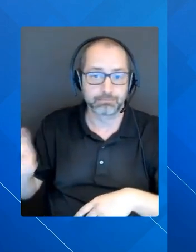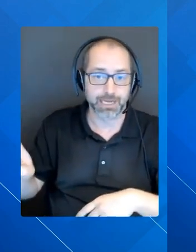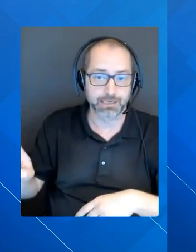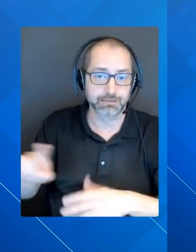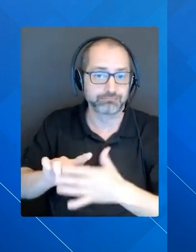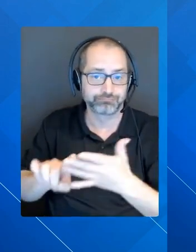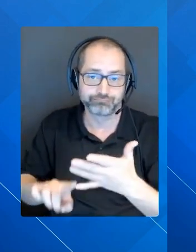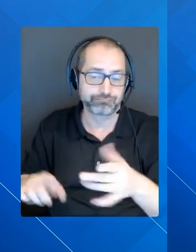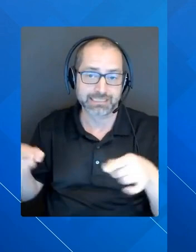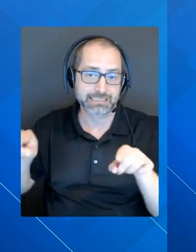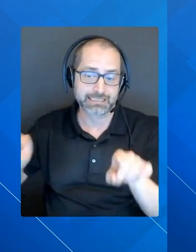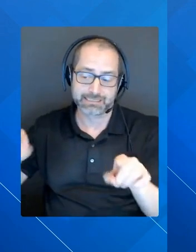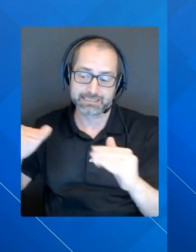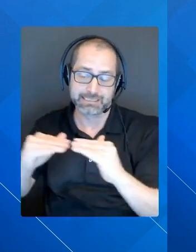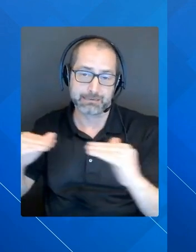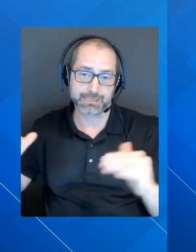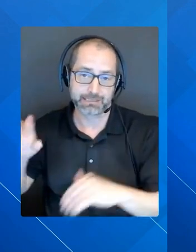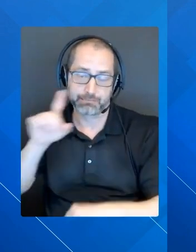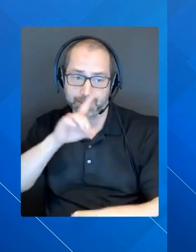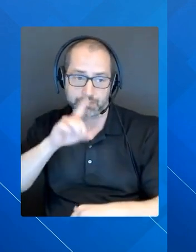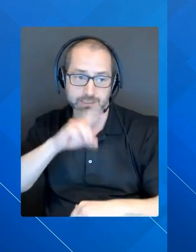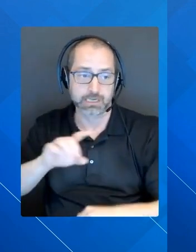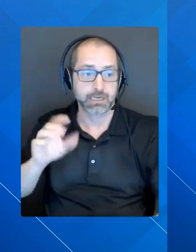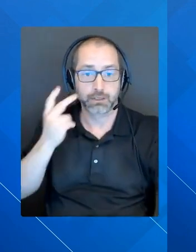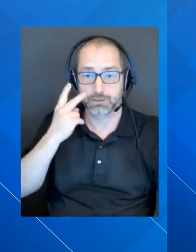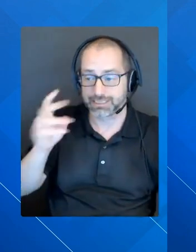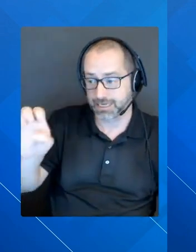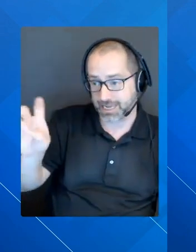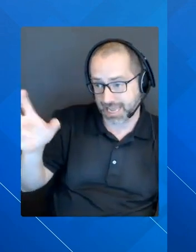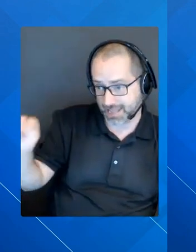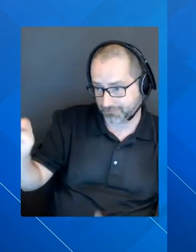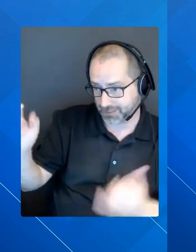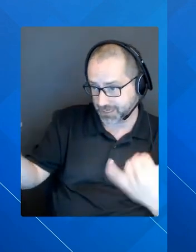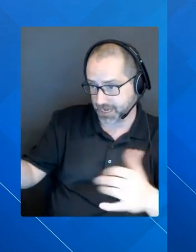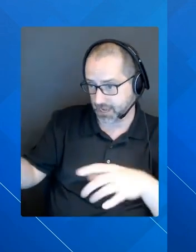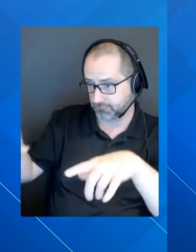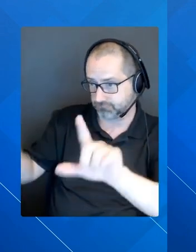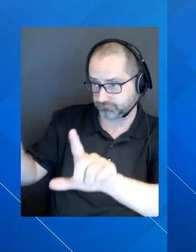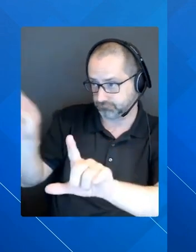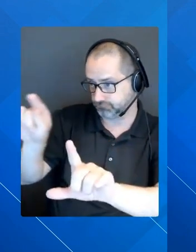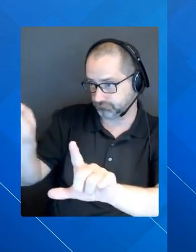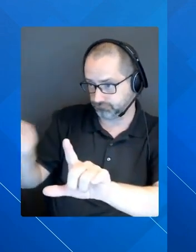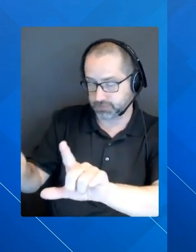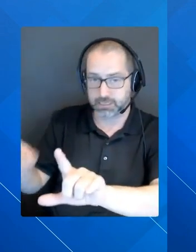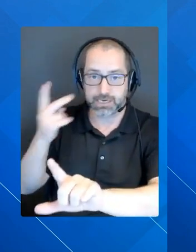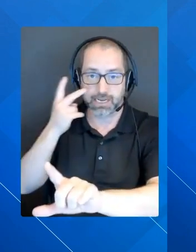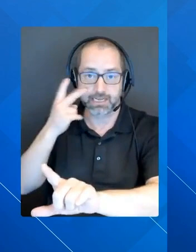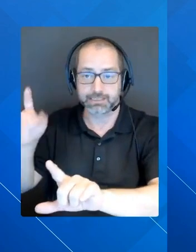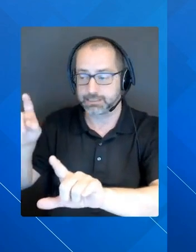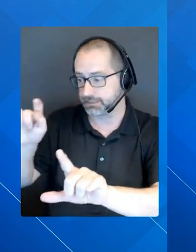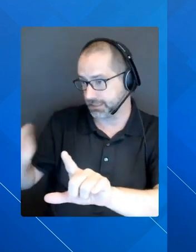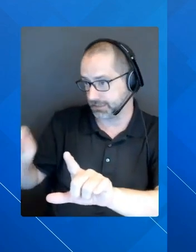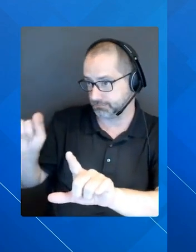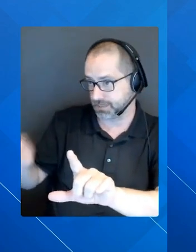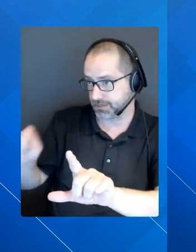As Evelyn navigates the page, she can tell where she is because everything she focuses on receives a visual